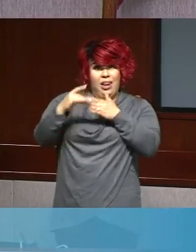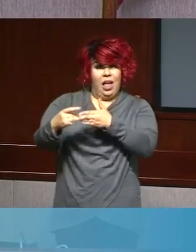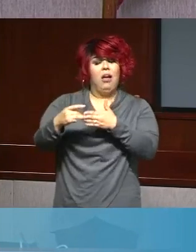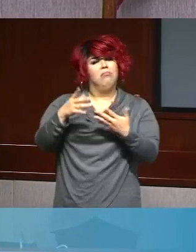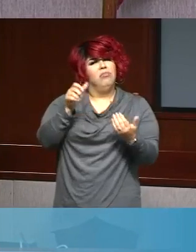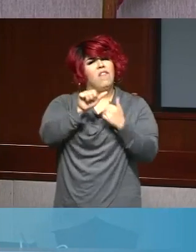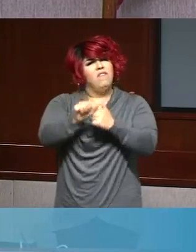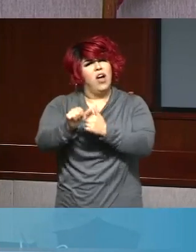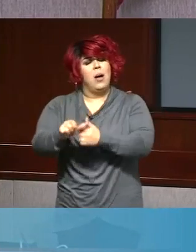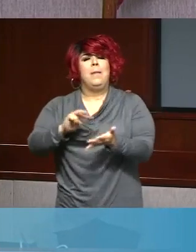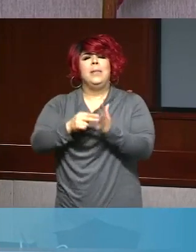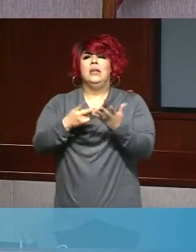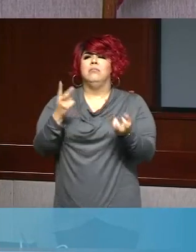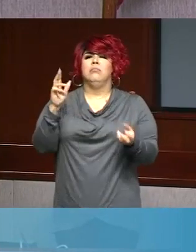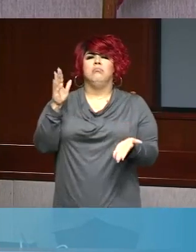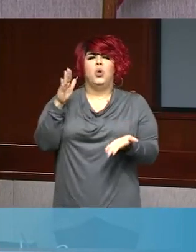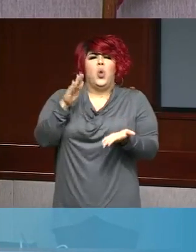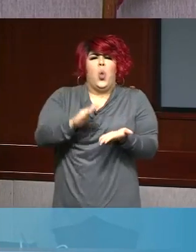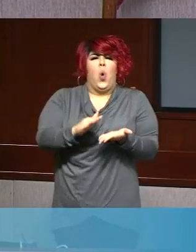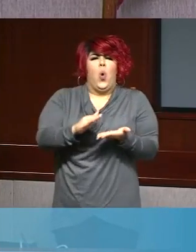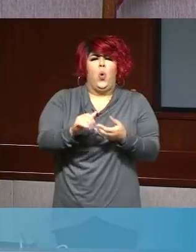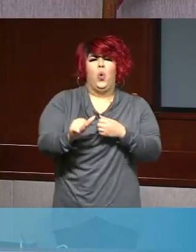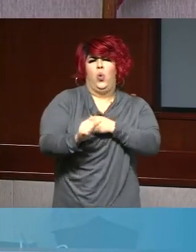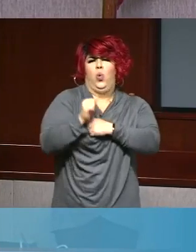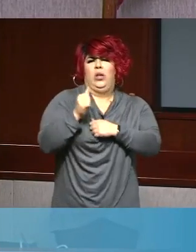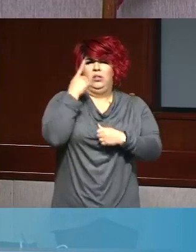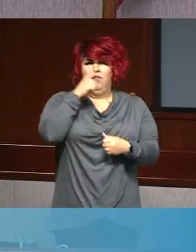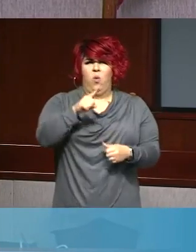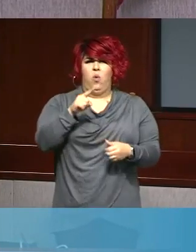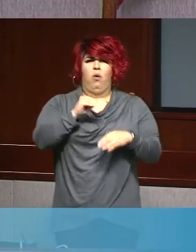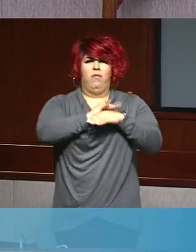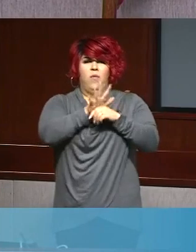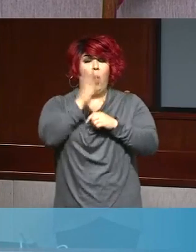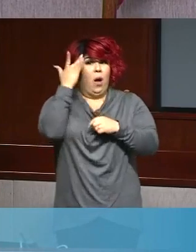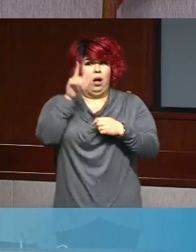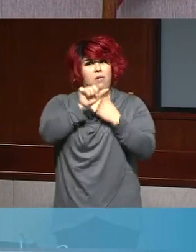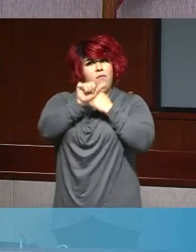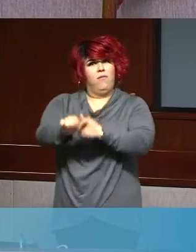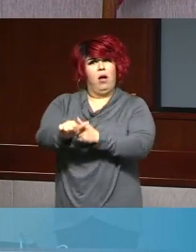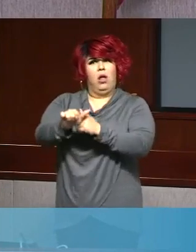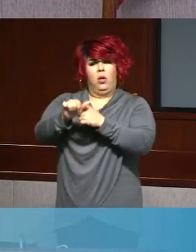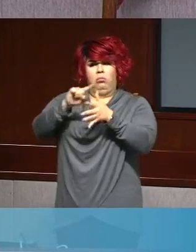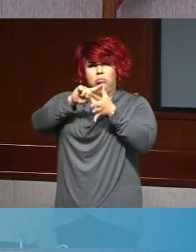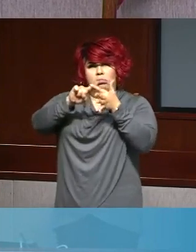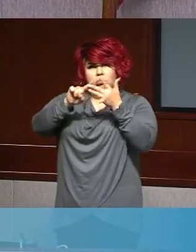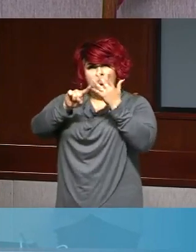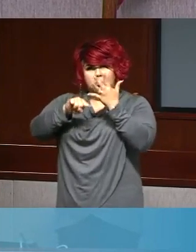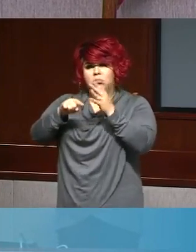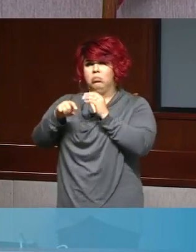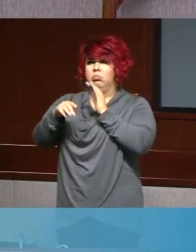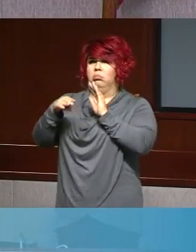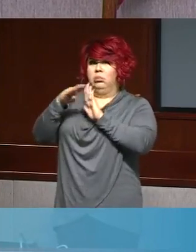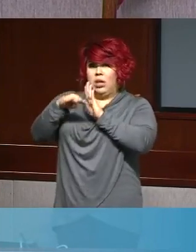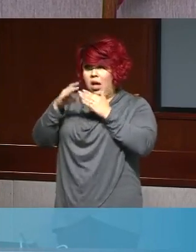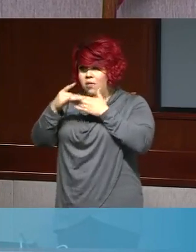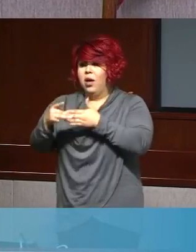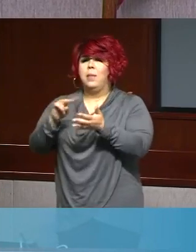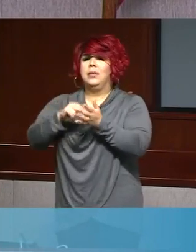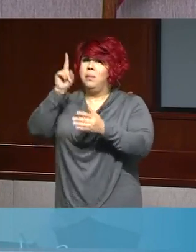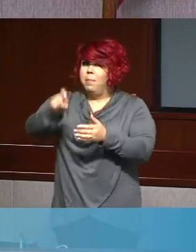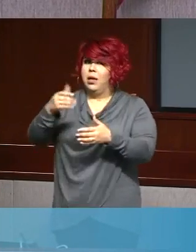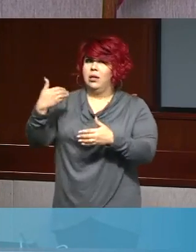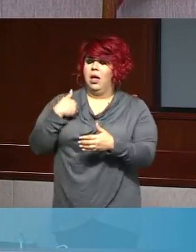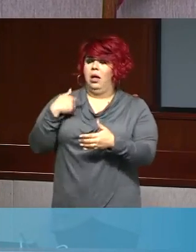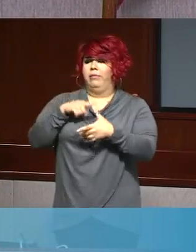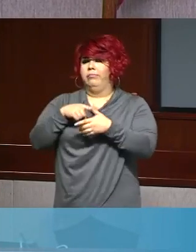relatively low risk of transmission of COVID-19 because they are implementing many protective measures to ensure that physical